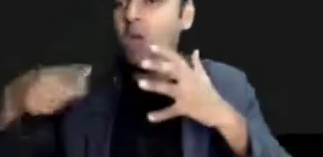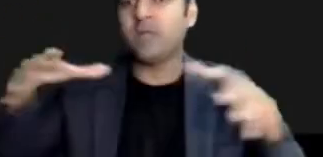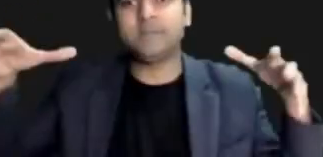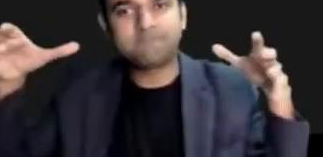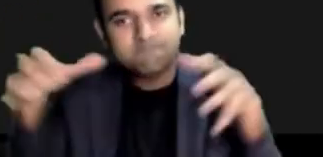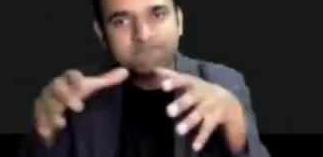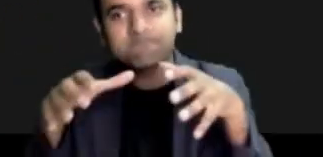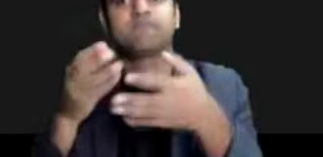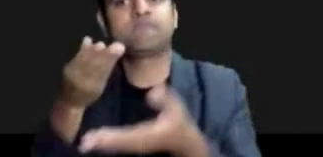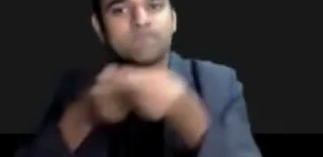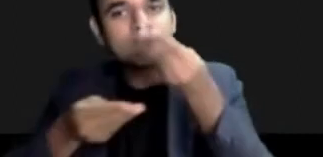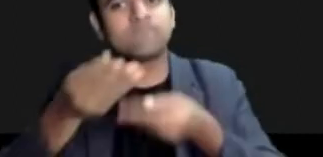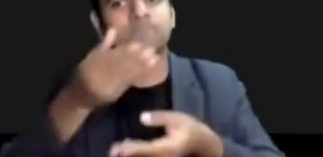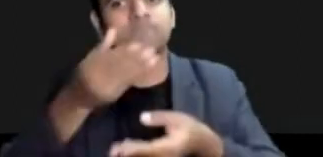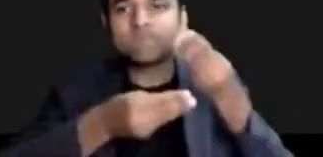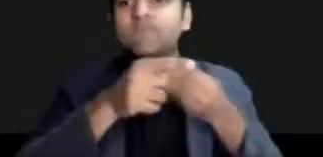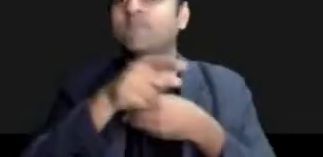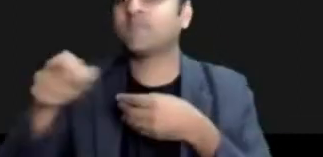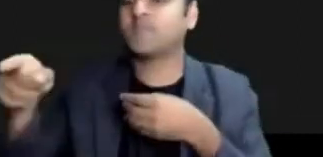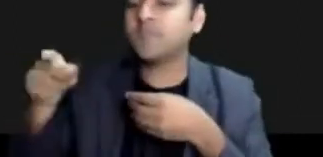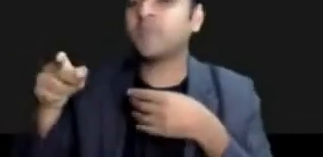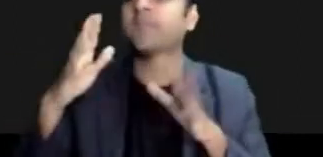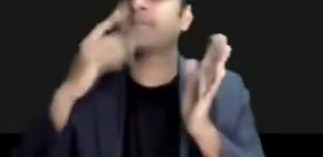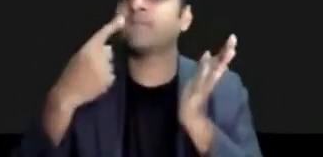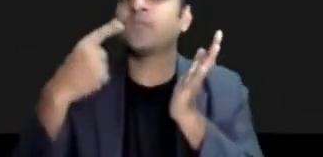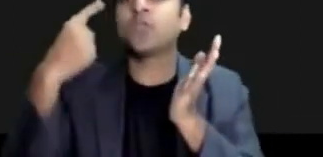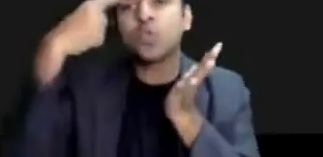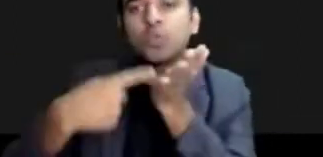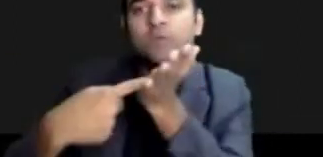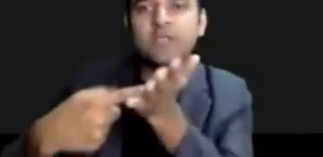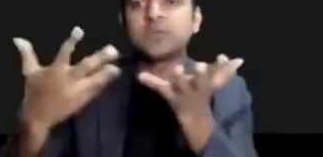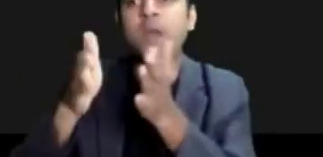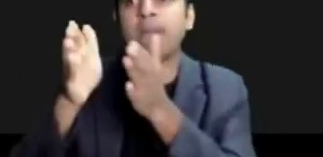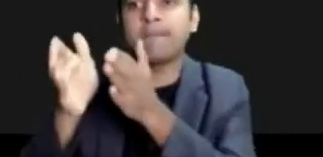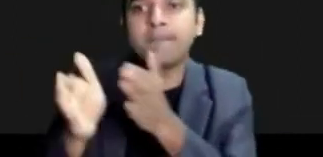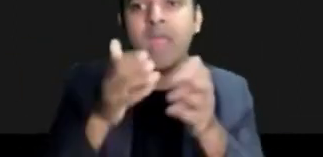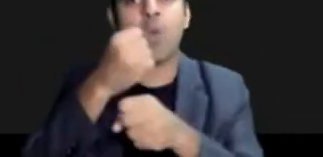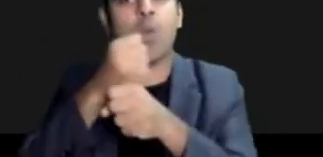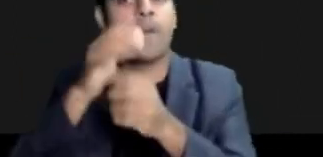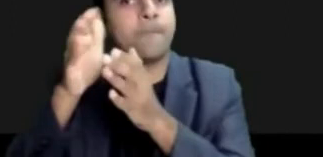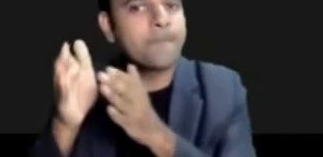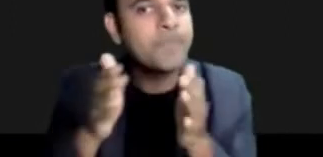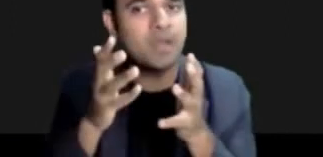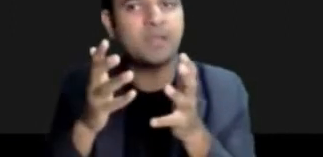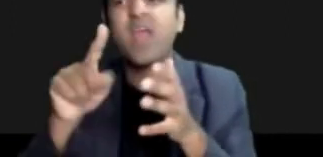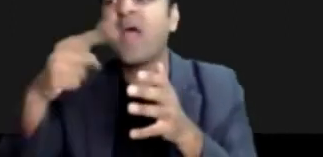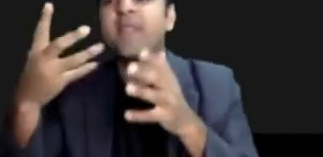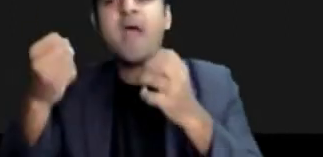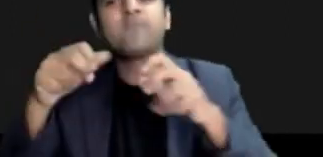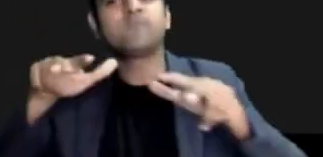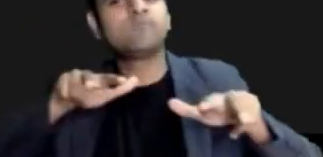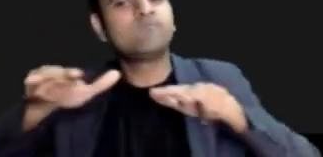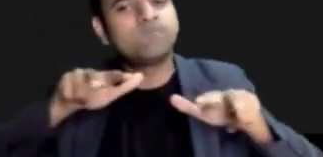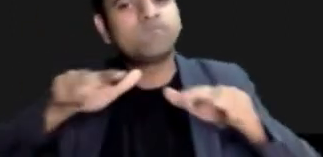So, for example, I want to give the example of Latin America, where colleagues are getting together as